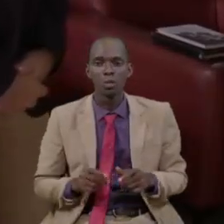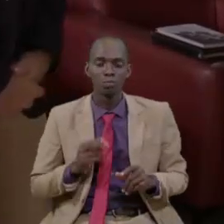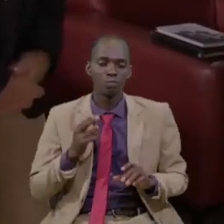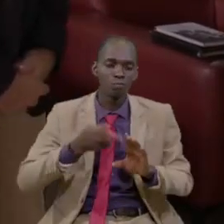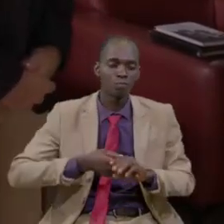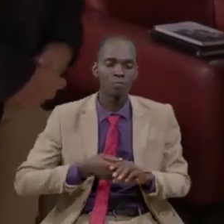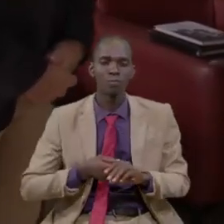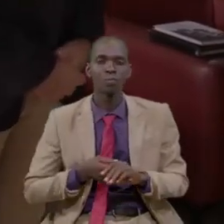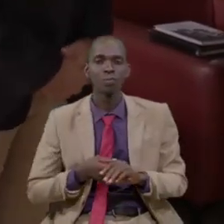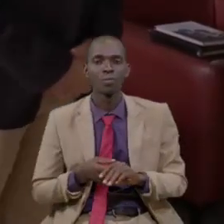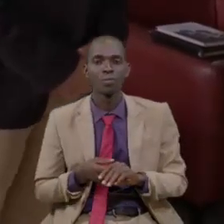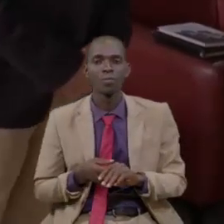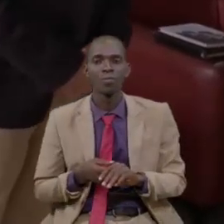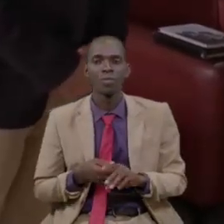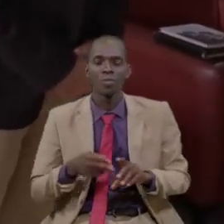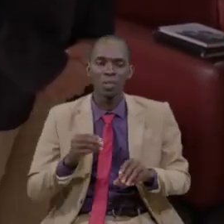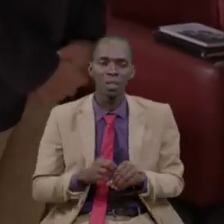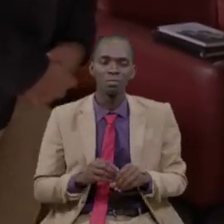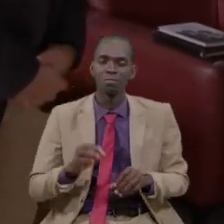in soul winning